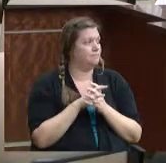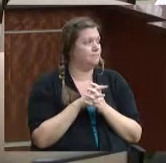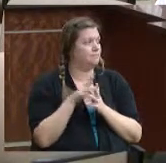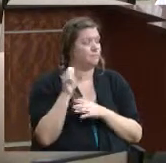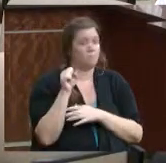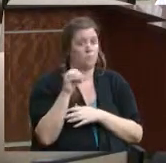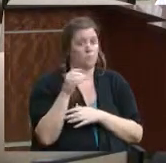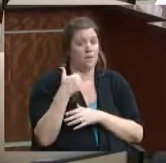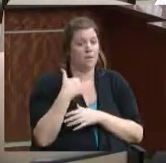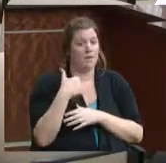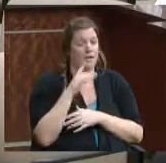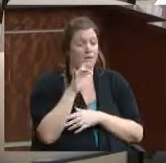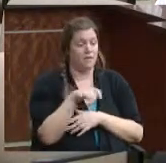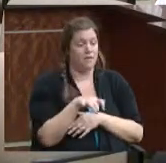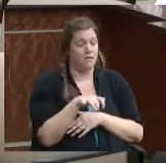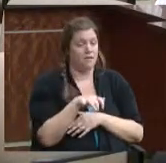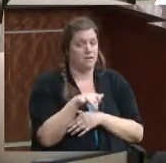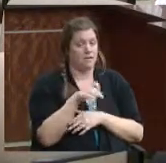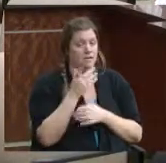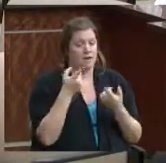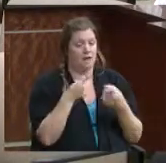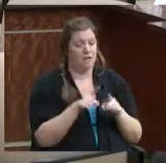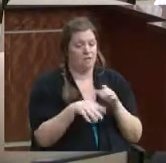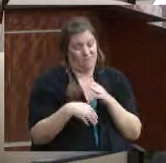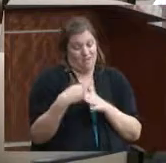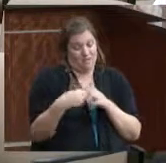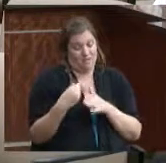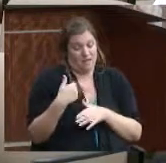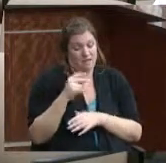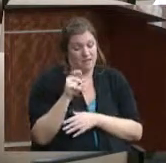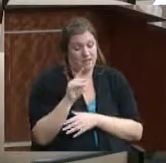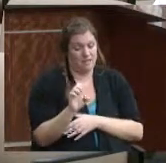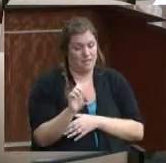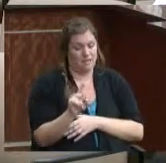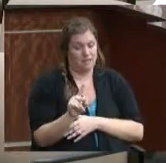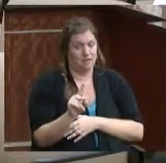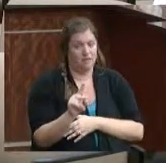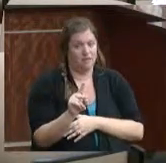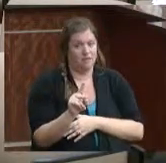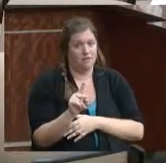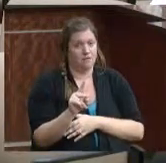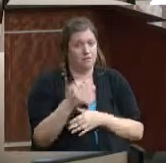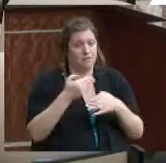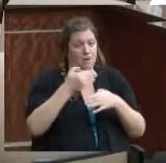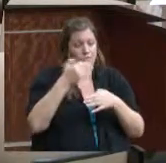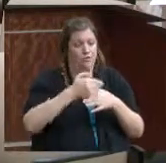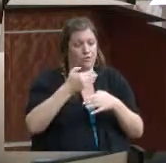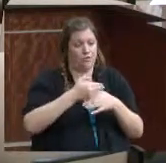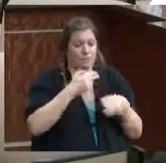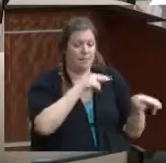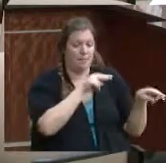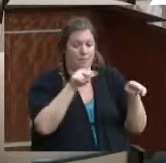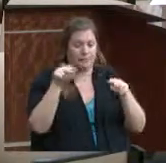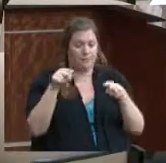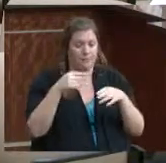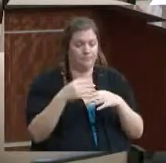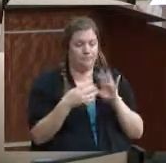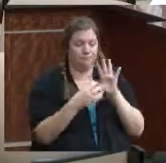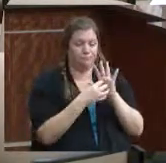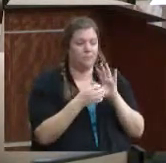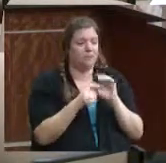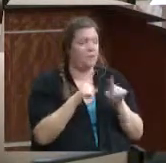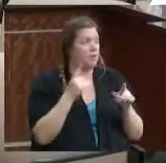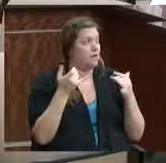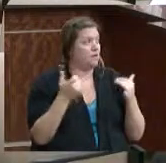So we have that monstrosity right outside my deck and right outside my balcony window. In